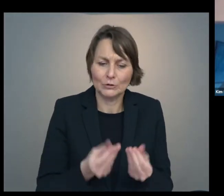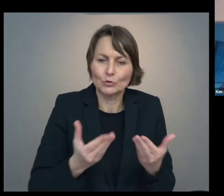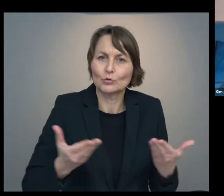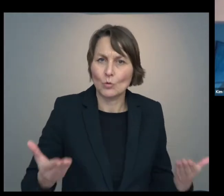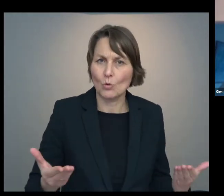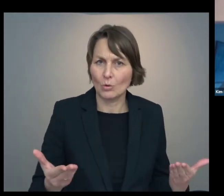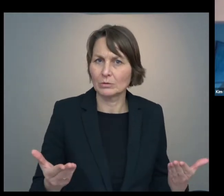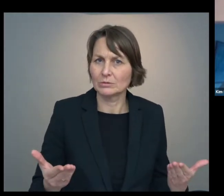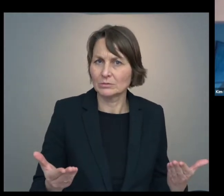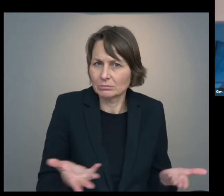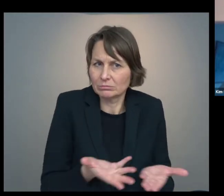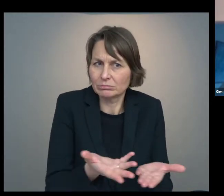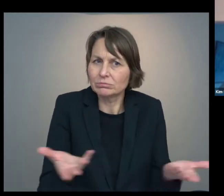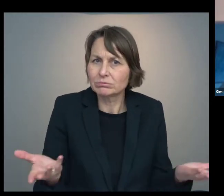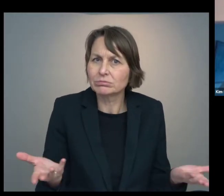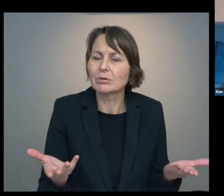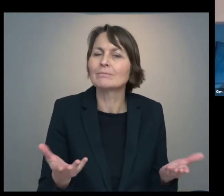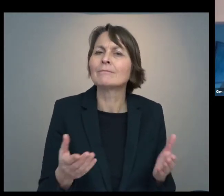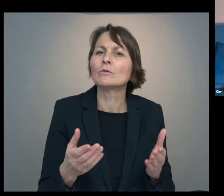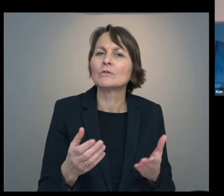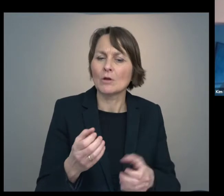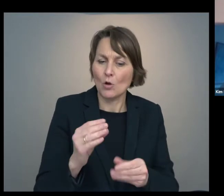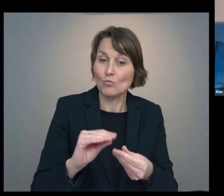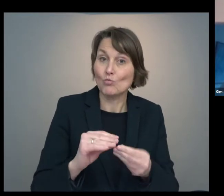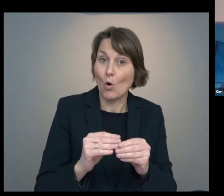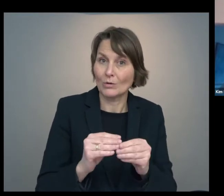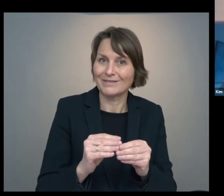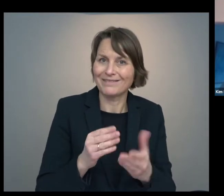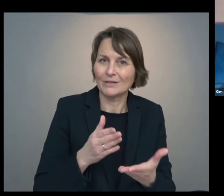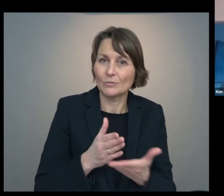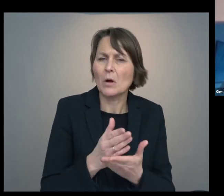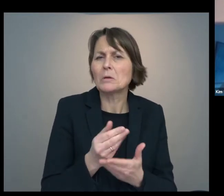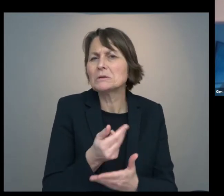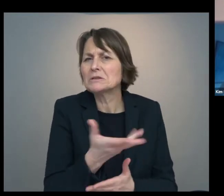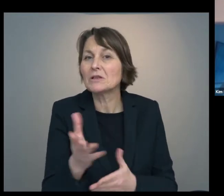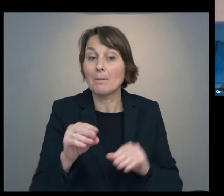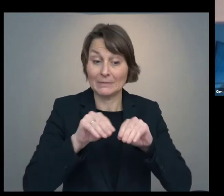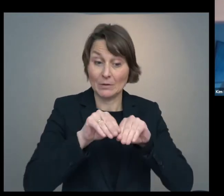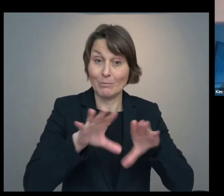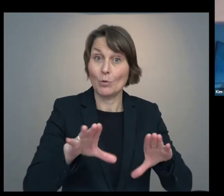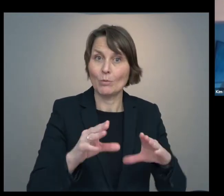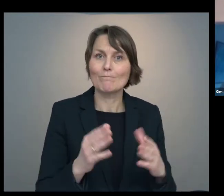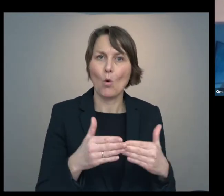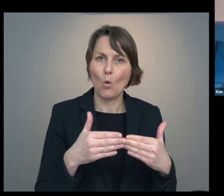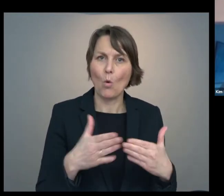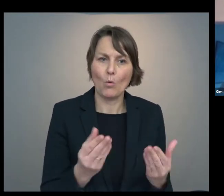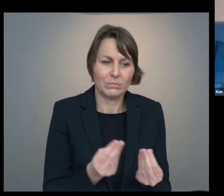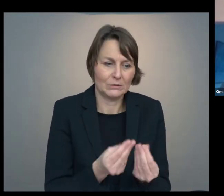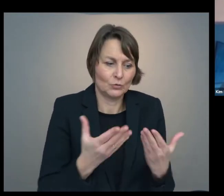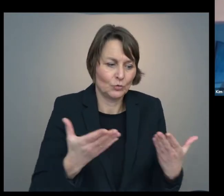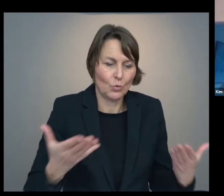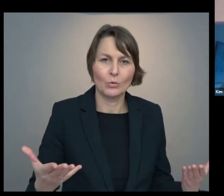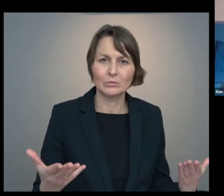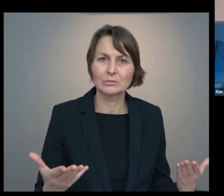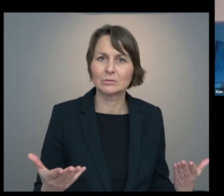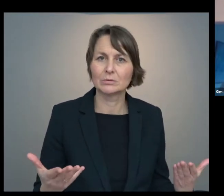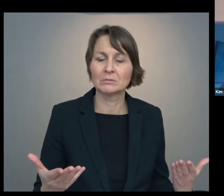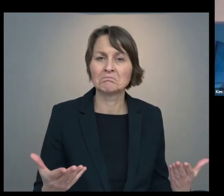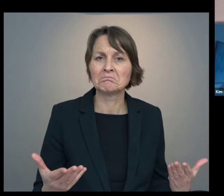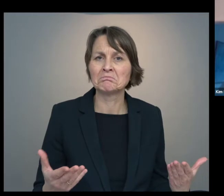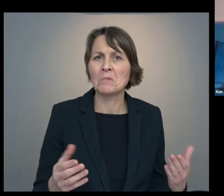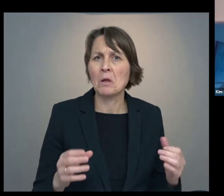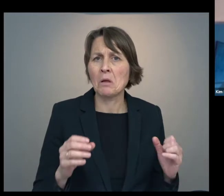open sourcing parts of forms. That is what we're doing with deploy, right? So we have a part of deploy that's open source,